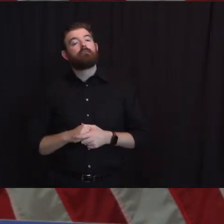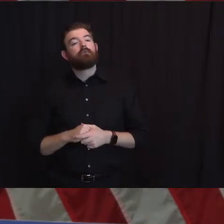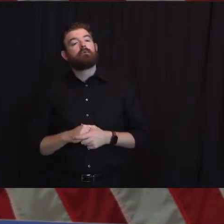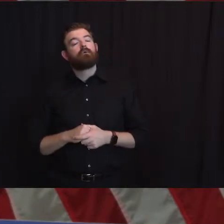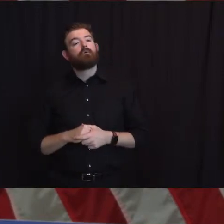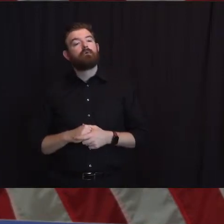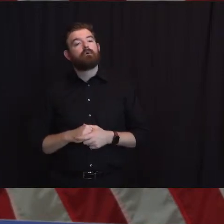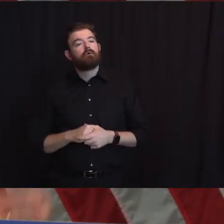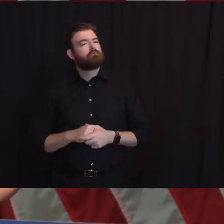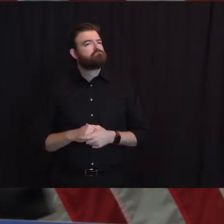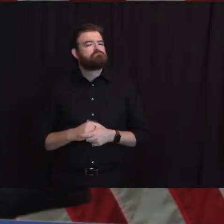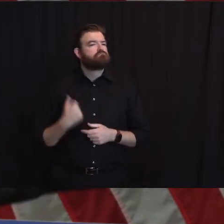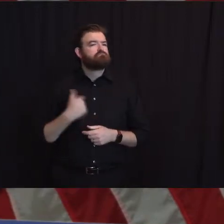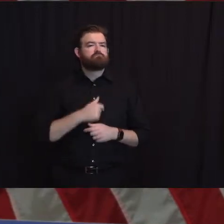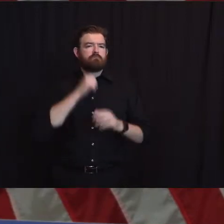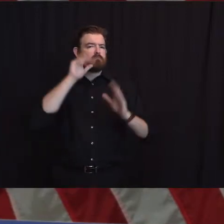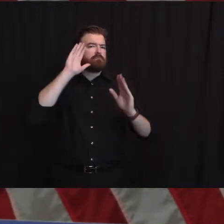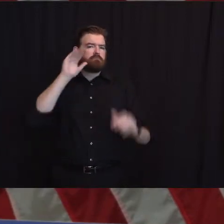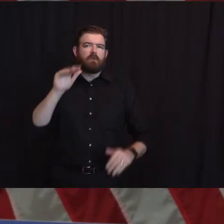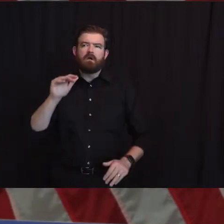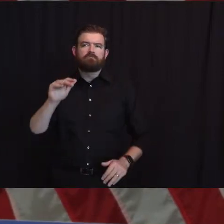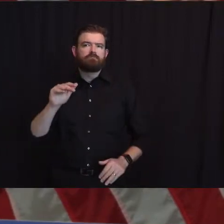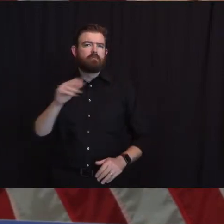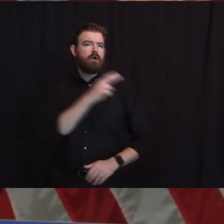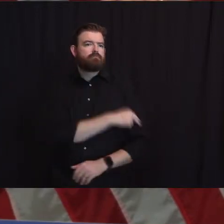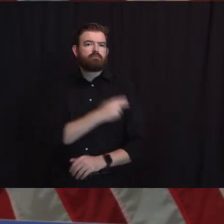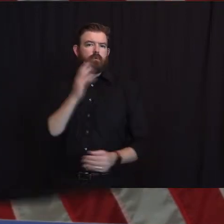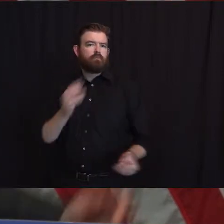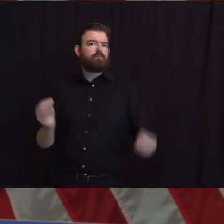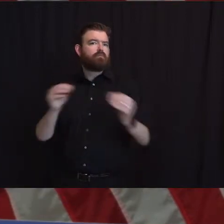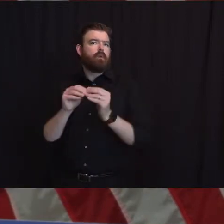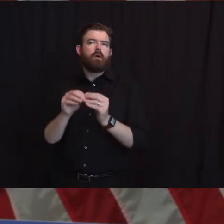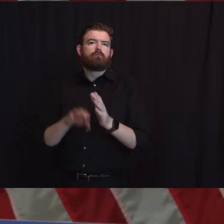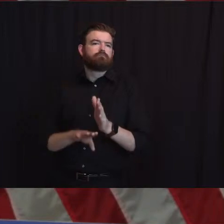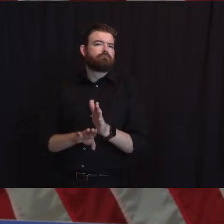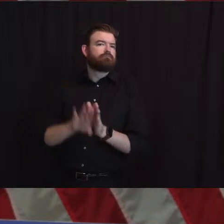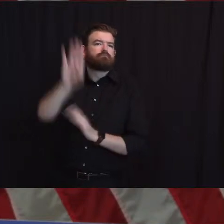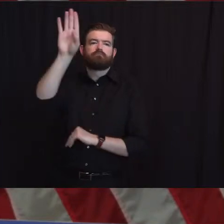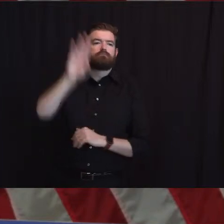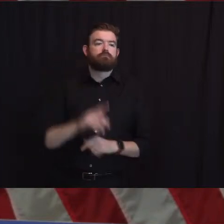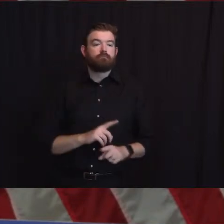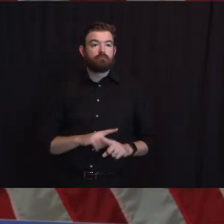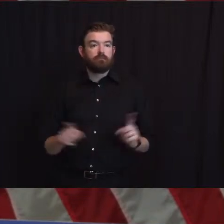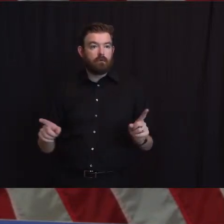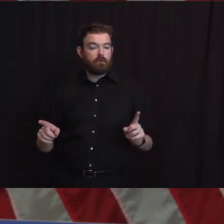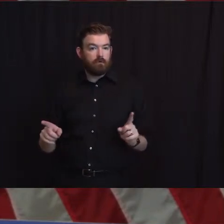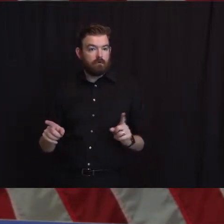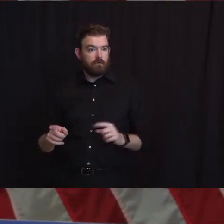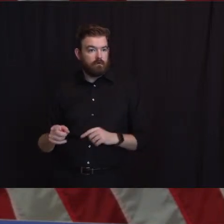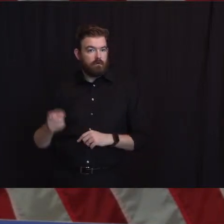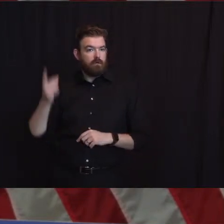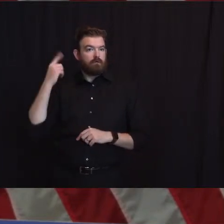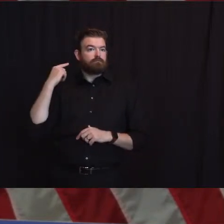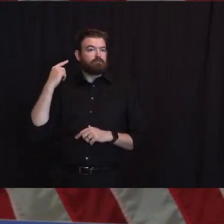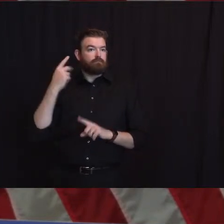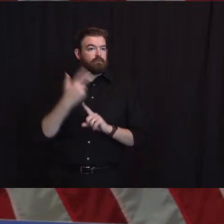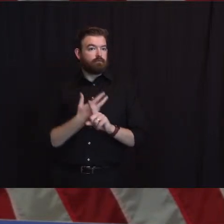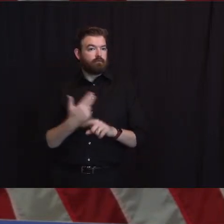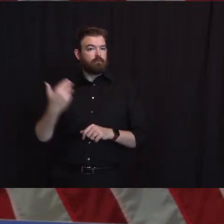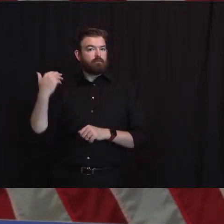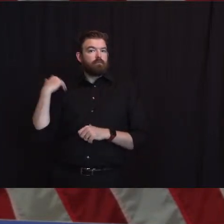in hospitalizations like we saw last April or even just as recently as 3 or 4 months ago, just because